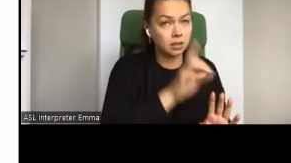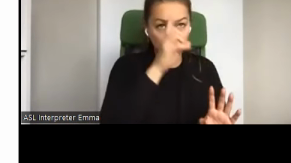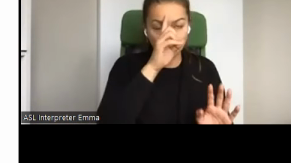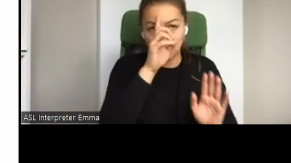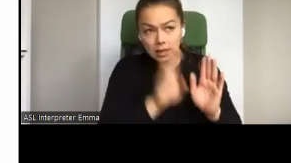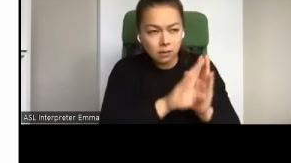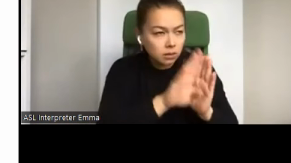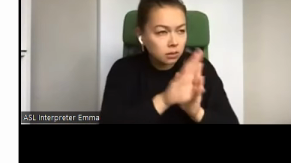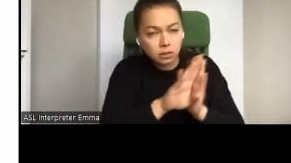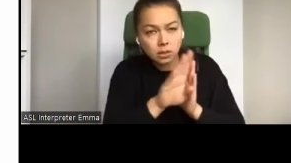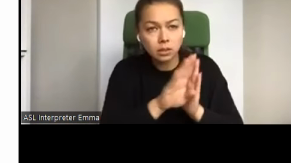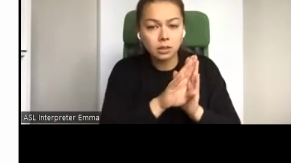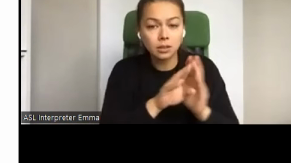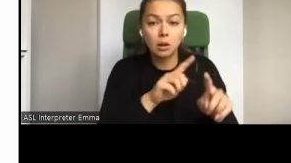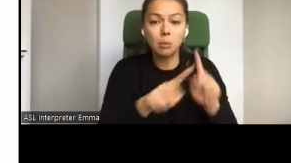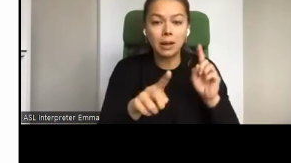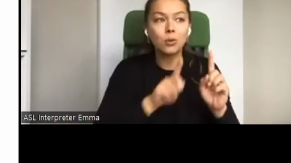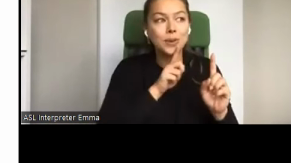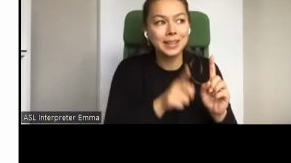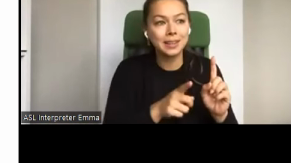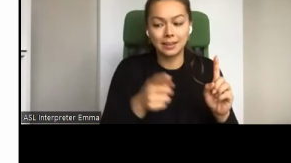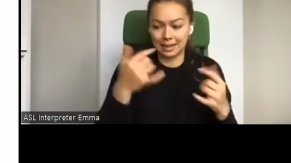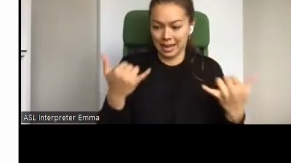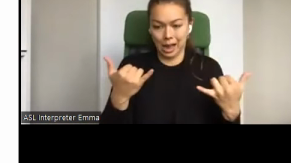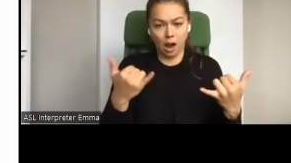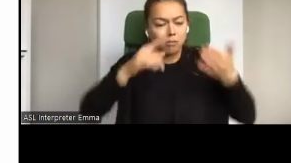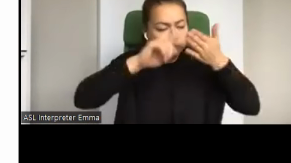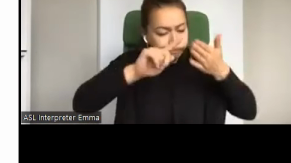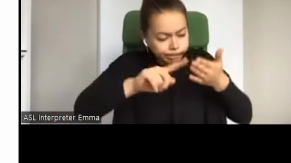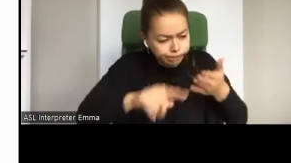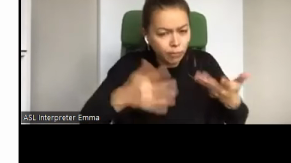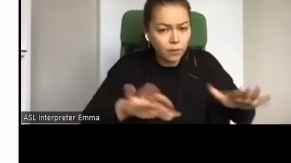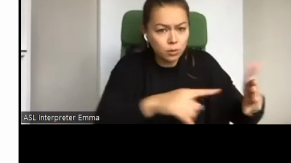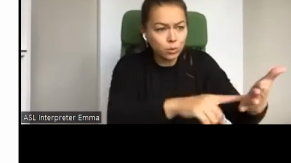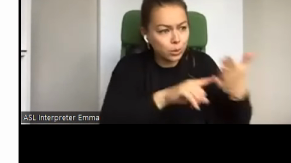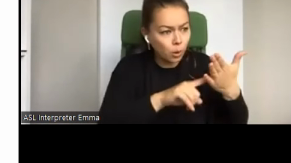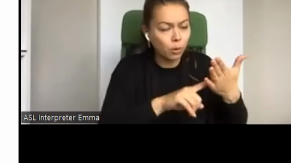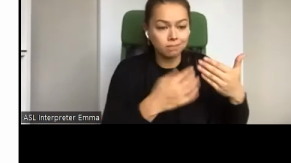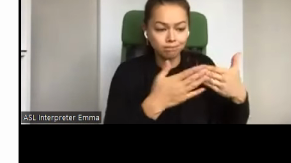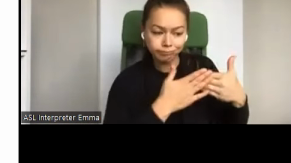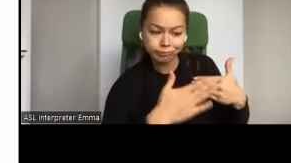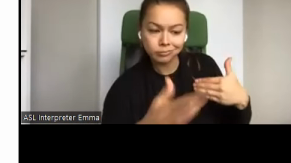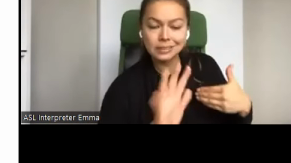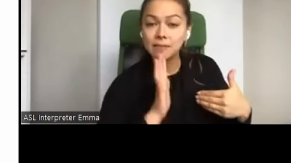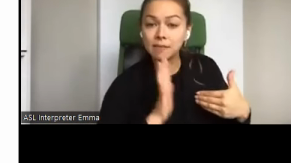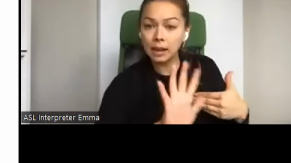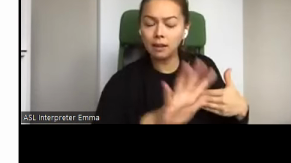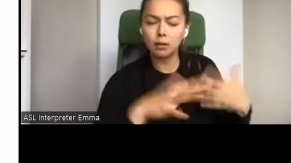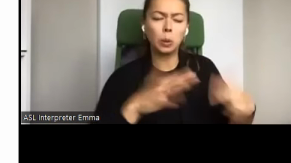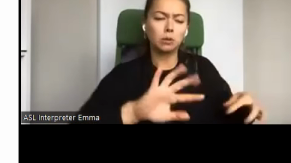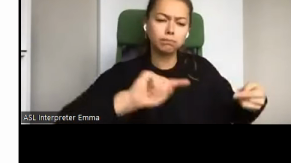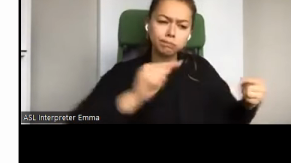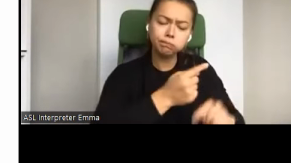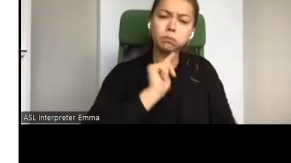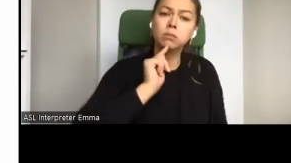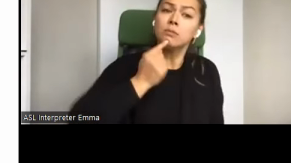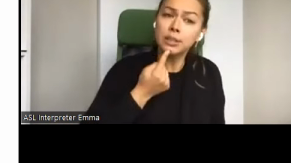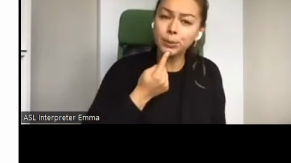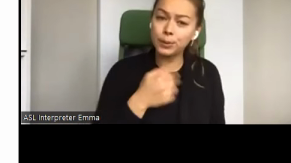can be serious. But there's no time in a child or a youth life when